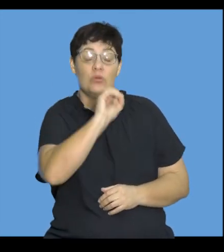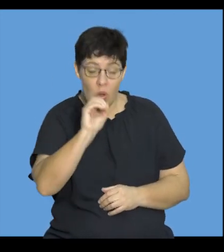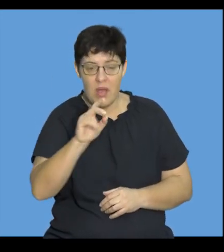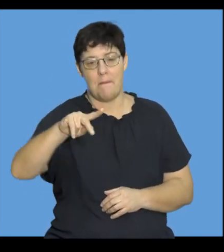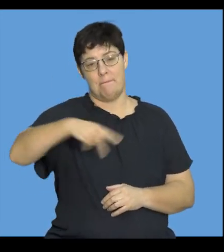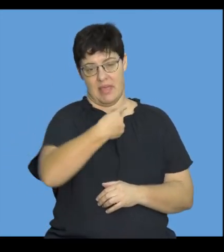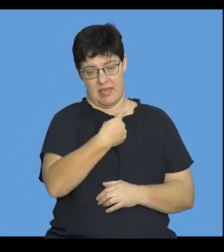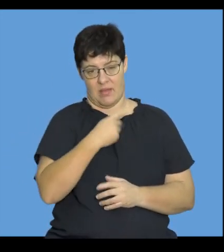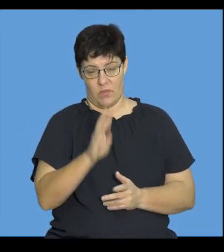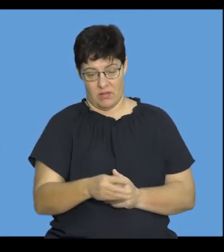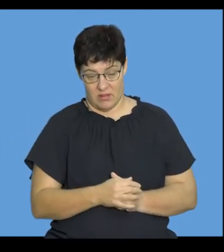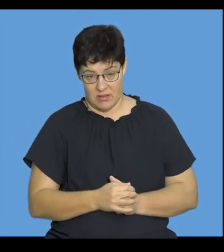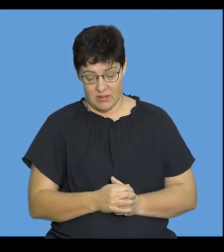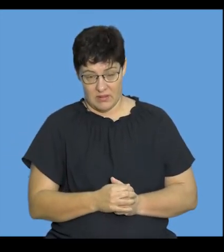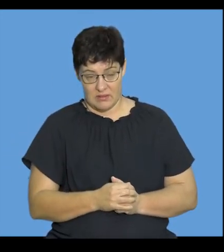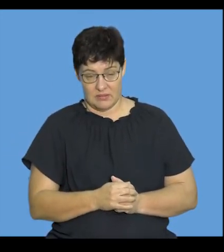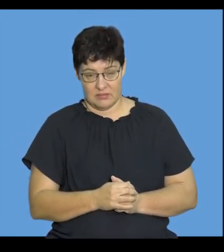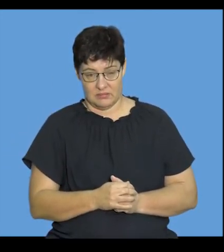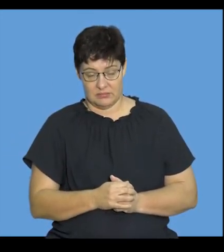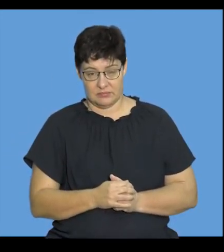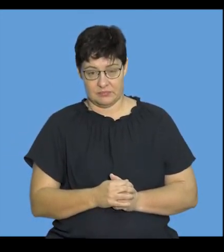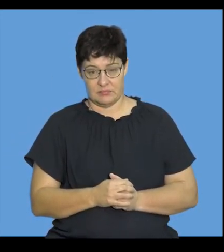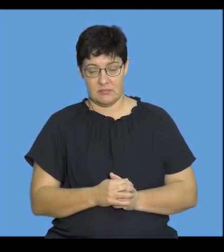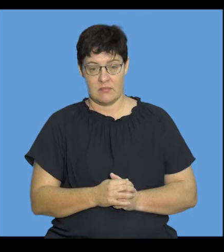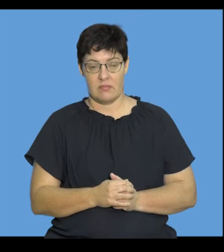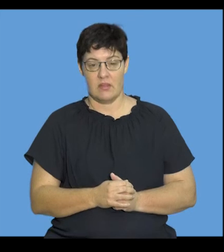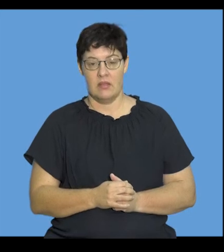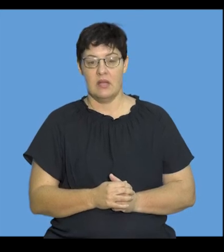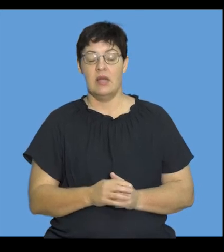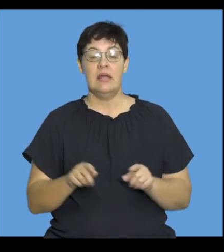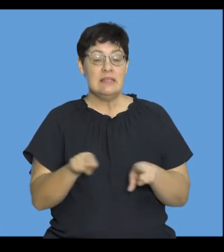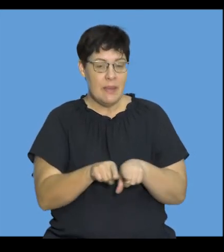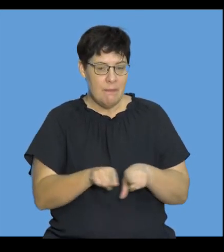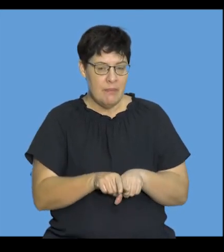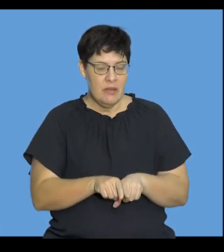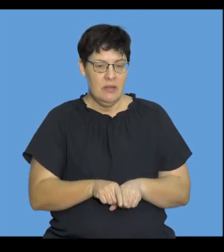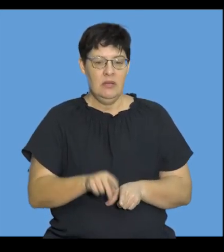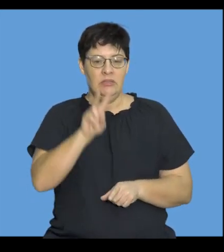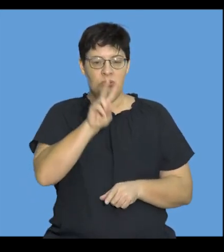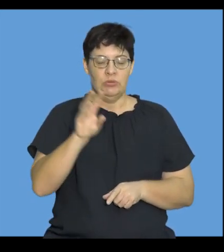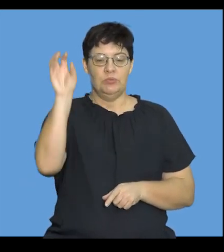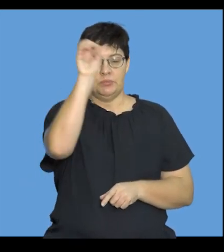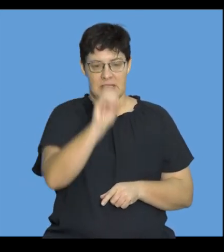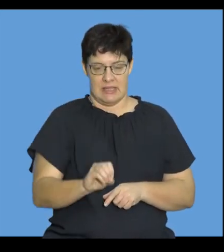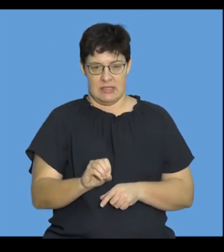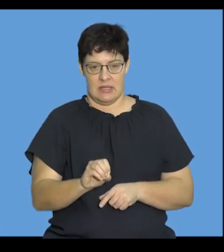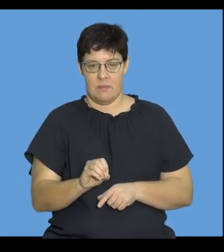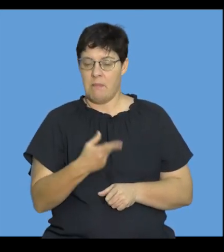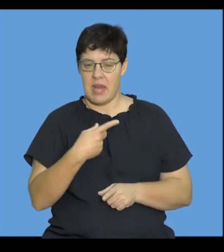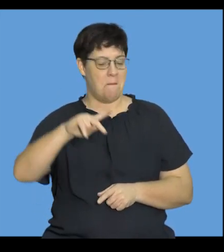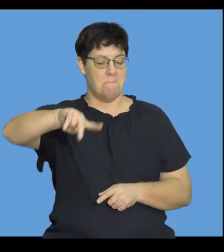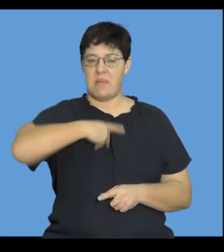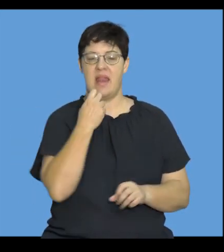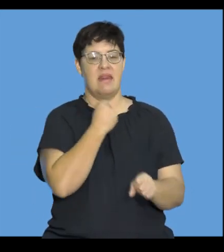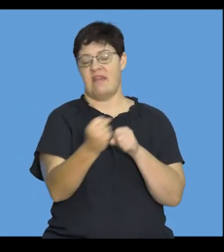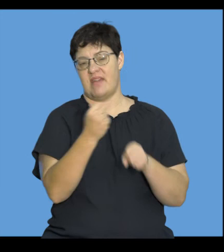Clearly you can see that. Right, and you are also told that 2% is irrecoverable. That means